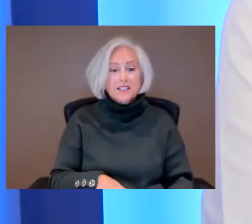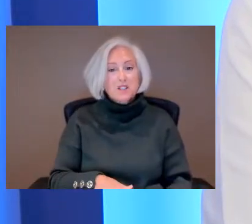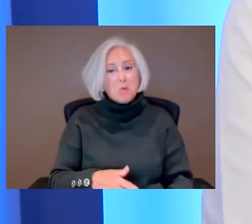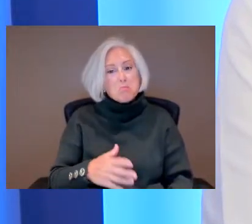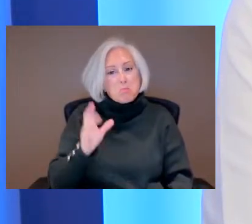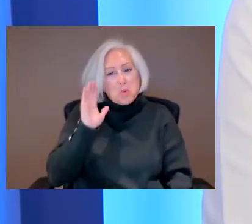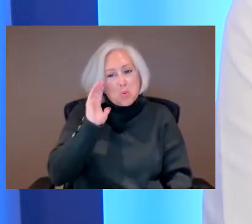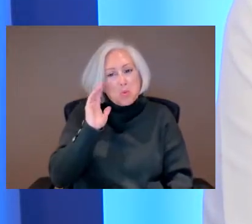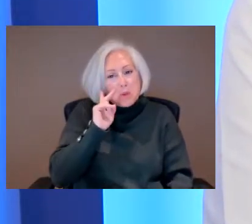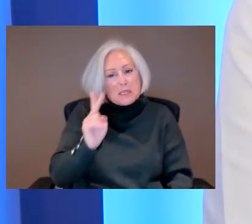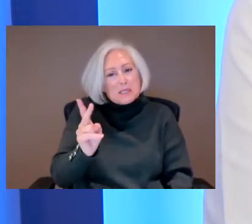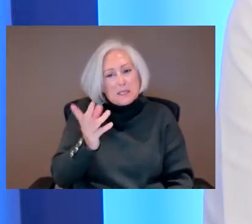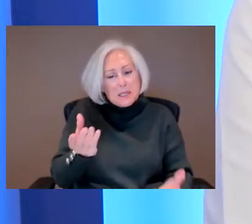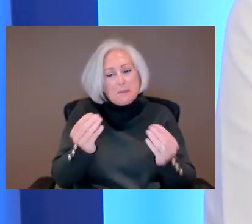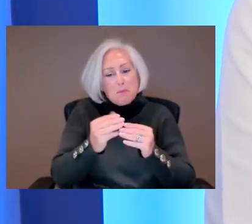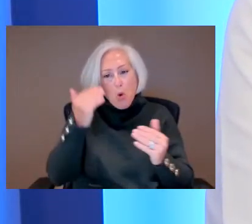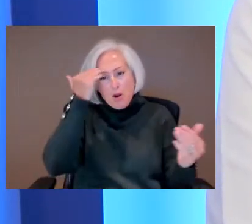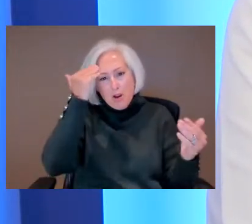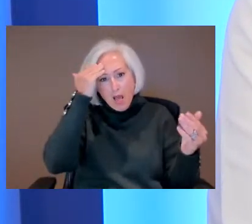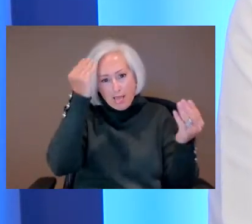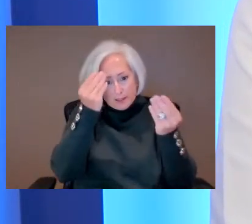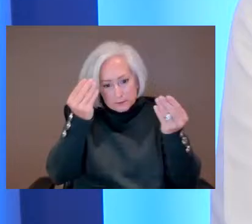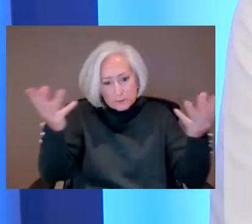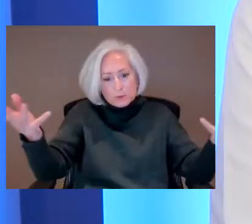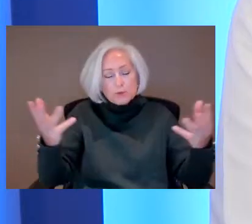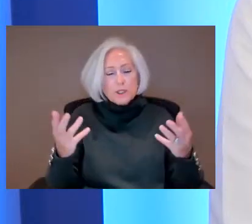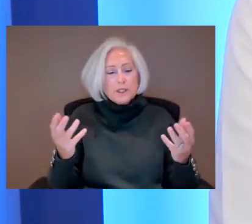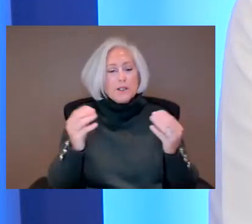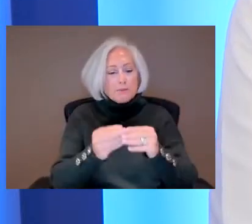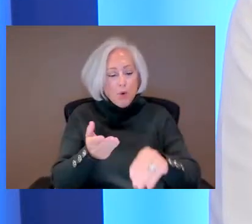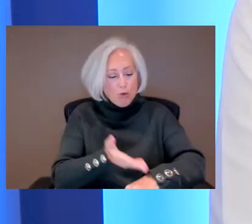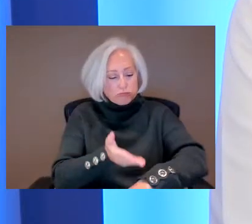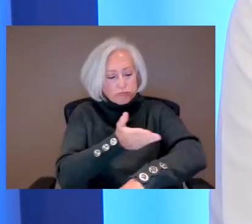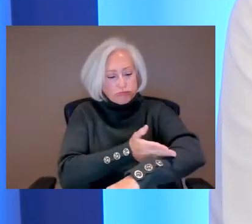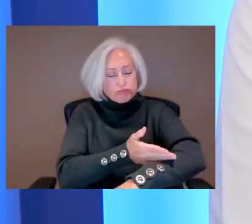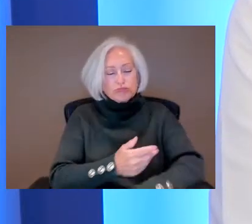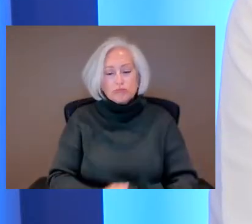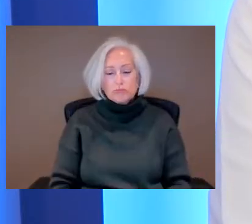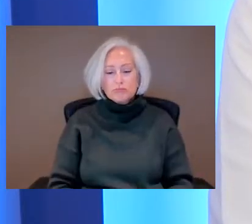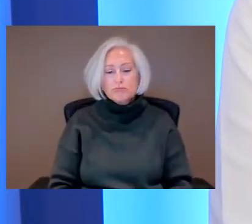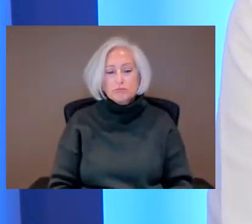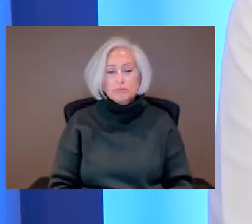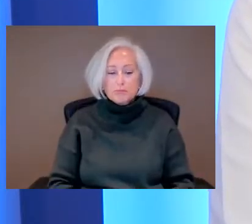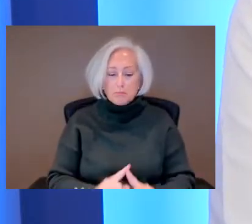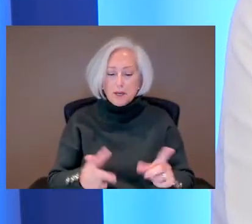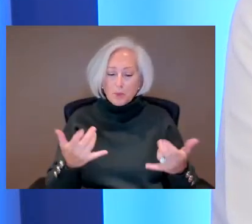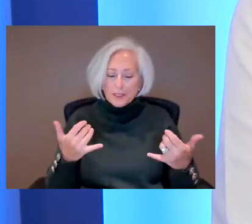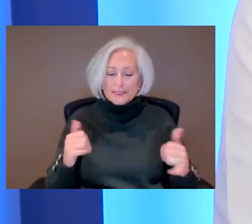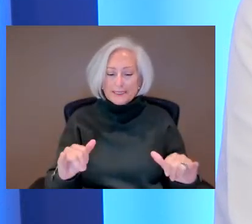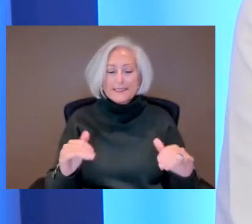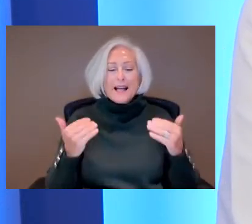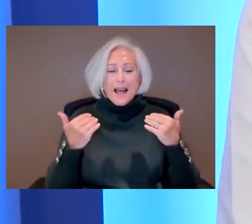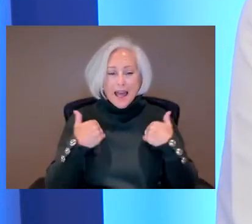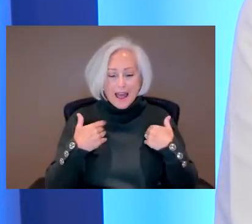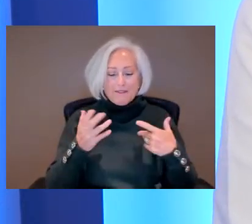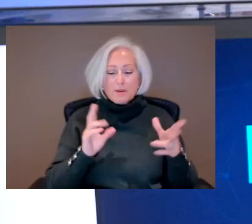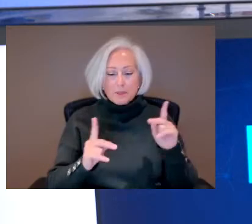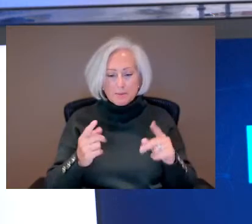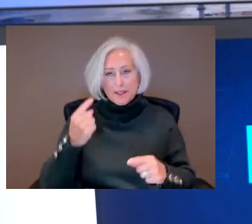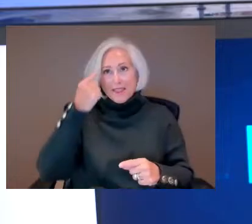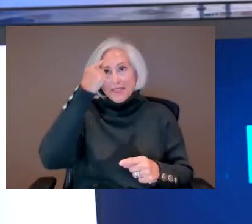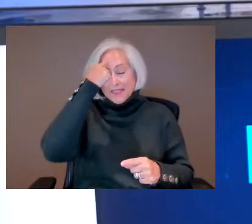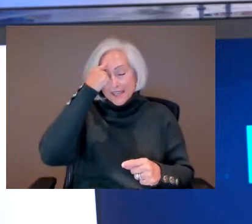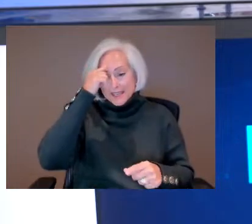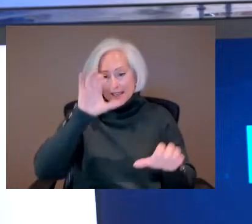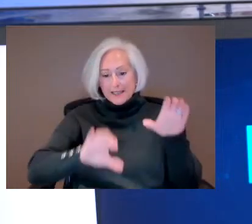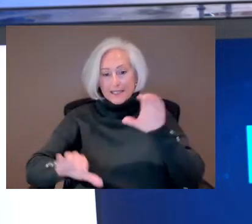knowledge surrounding that is more widespread, but we do still deal with those assumptions. Angie